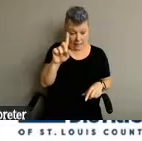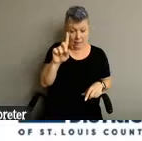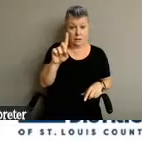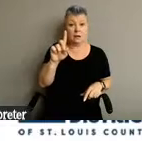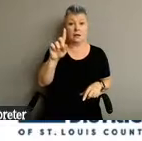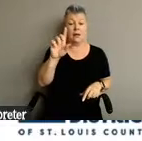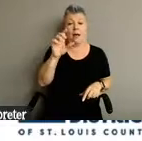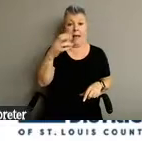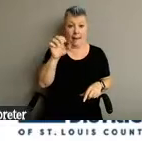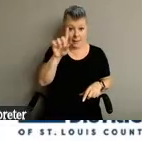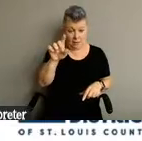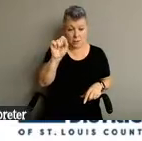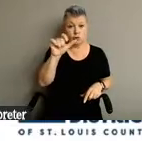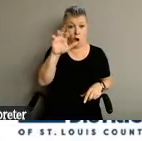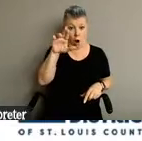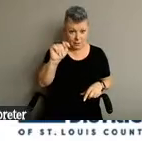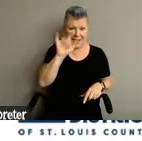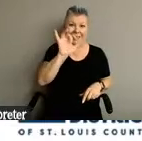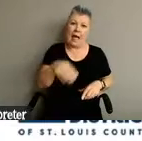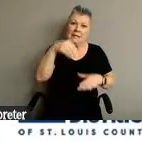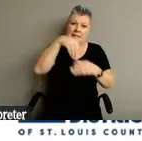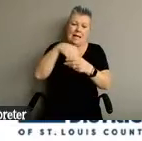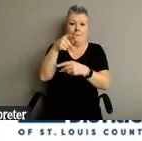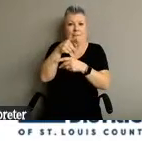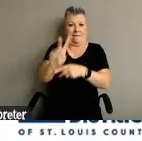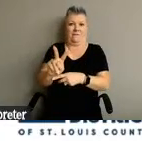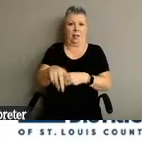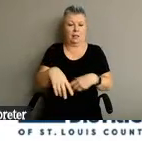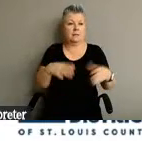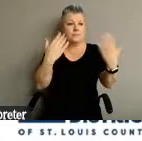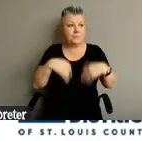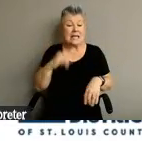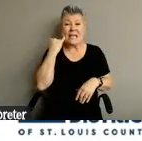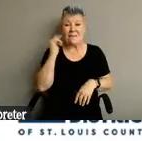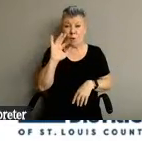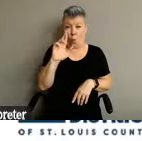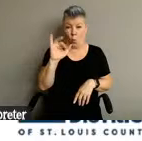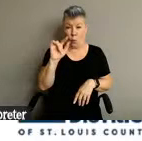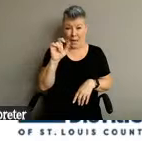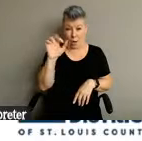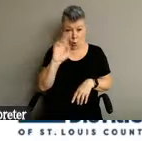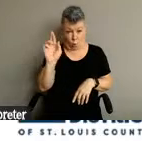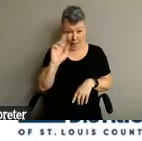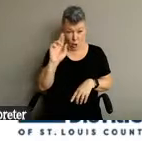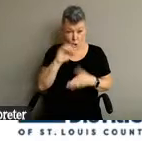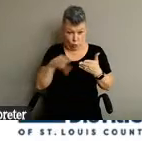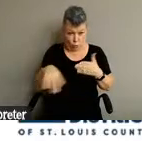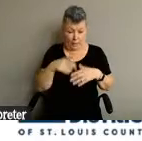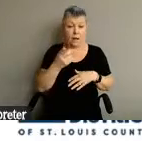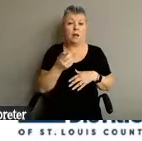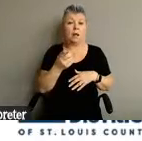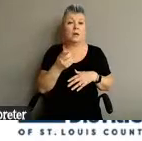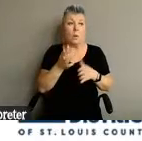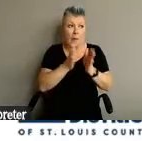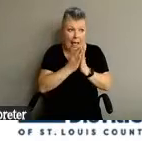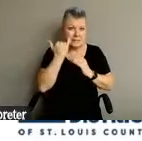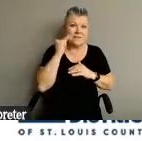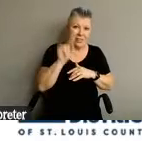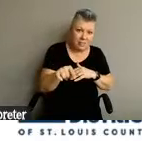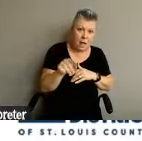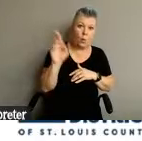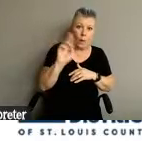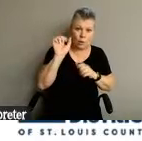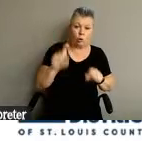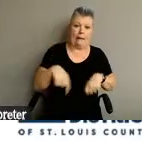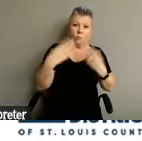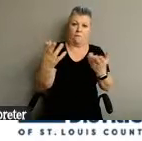District. If one of our Rittner students are attending there, we will reach out and ask them if they would be able to provide those programming services, and then they would be